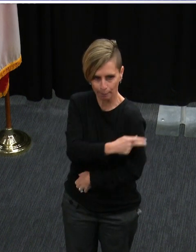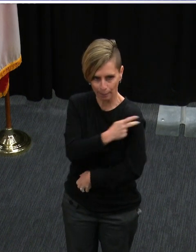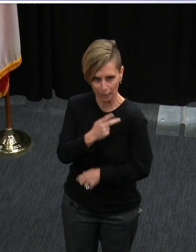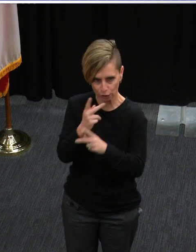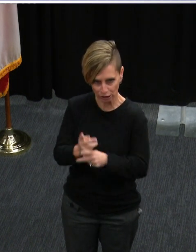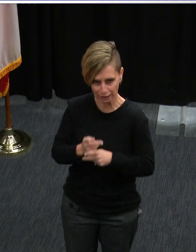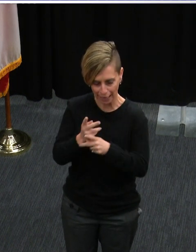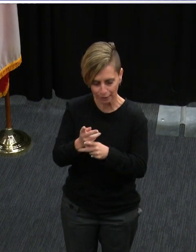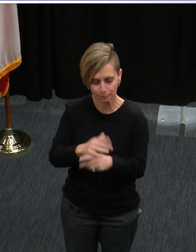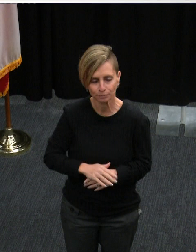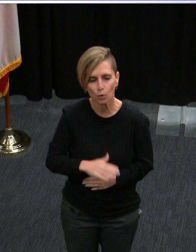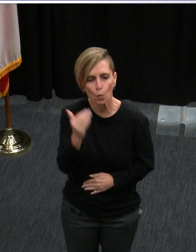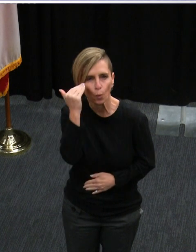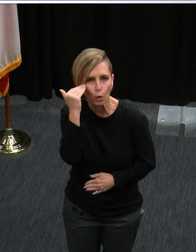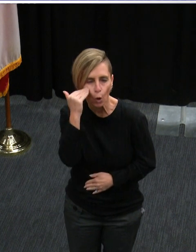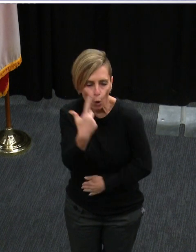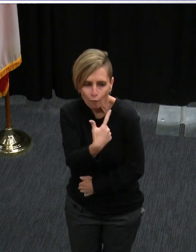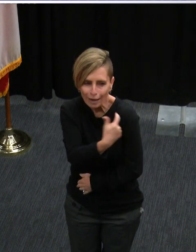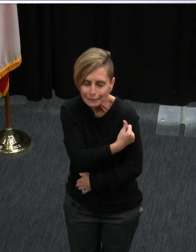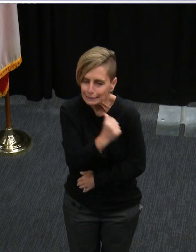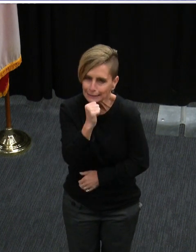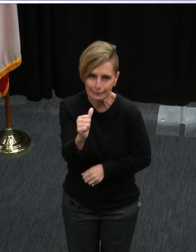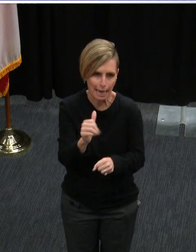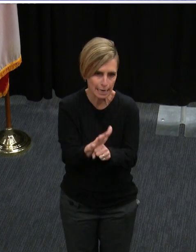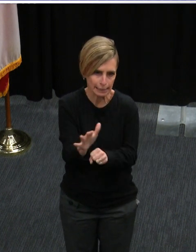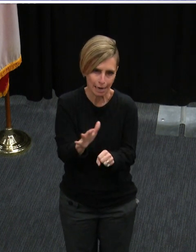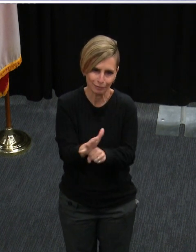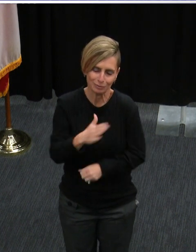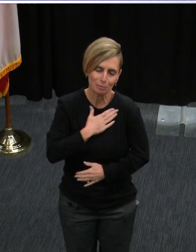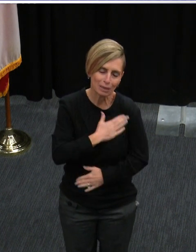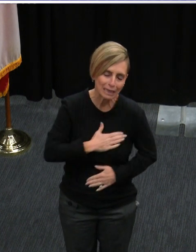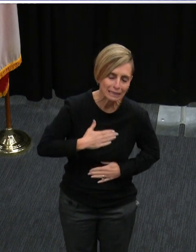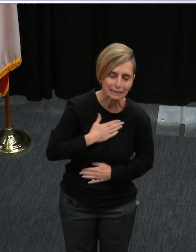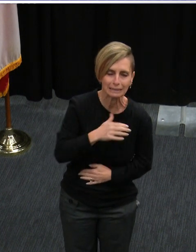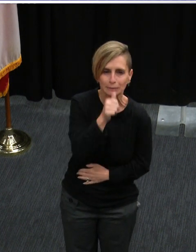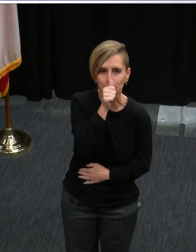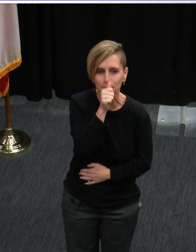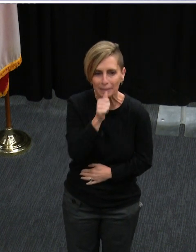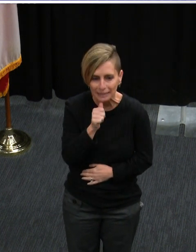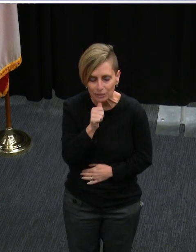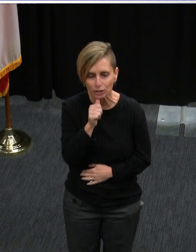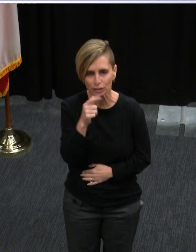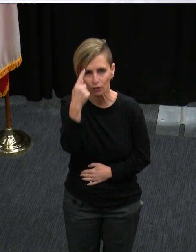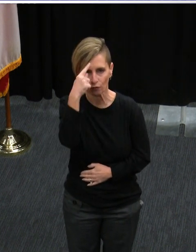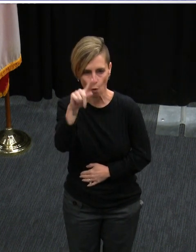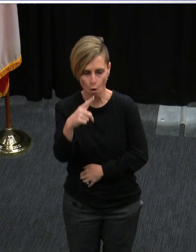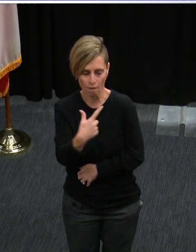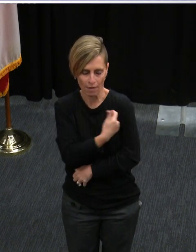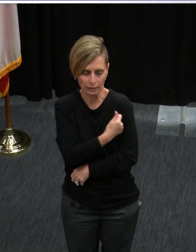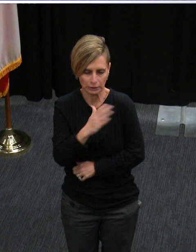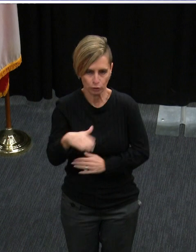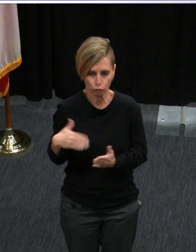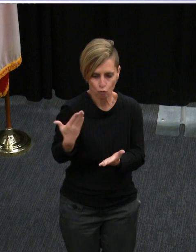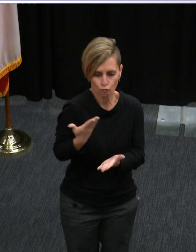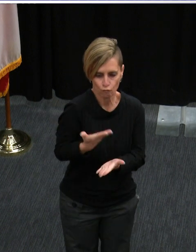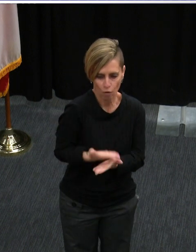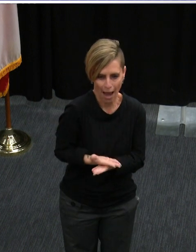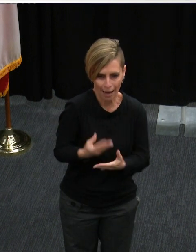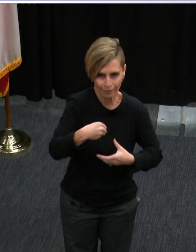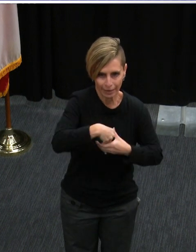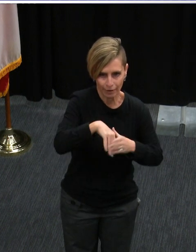are not enough, so please be patient as more vaccines arrive into the state and eventually into St. Lucie